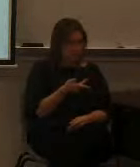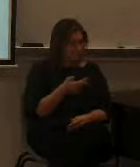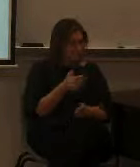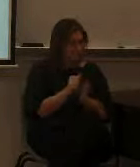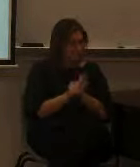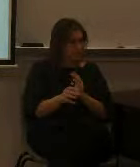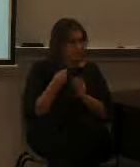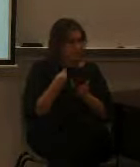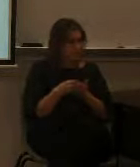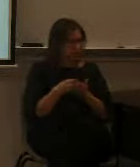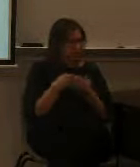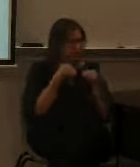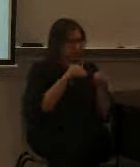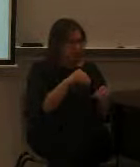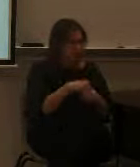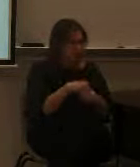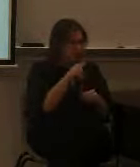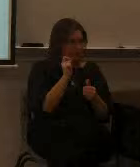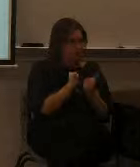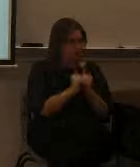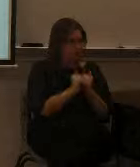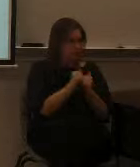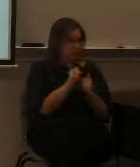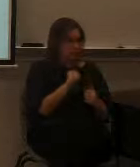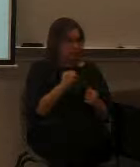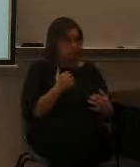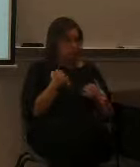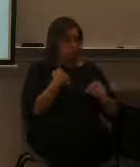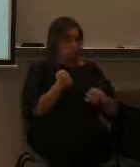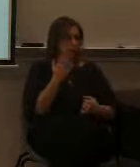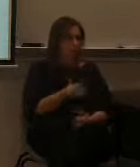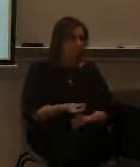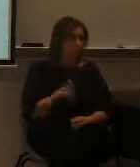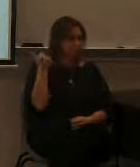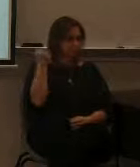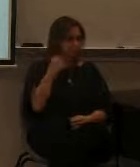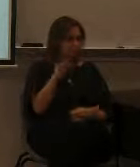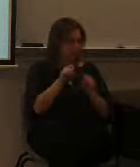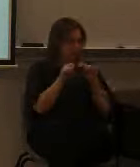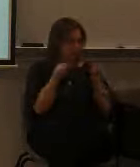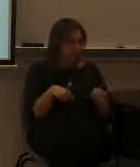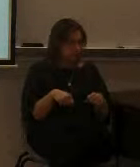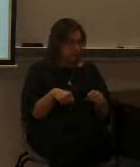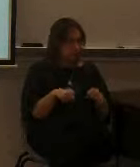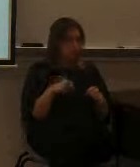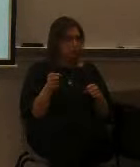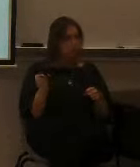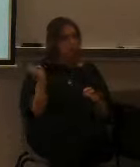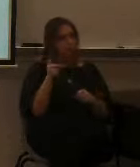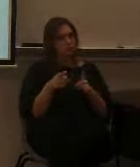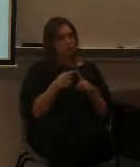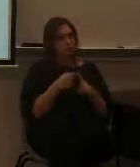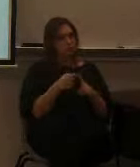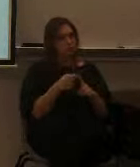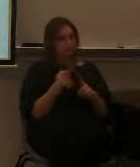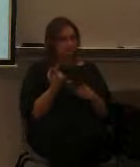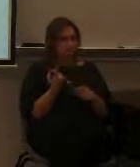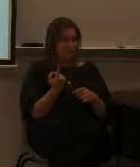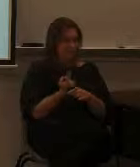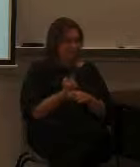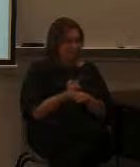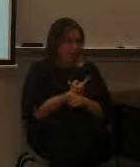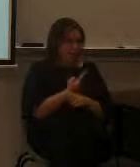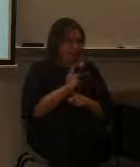of money to put them in, because the competition is so intense, they'll just be knocked right out of the system. So it goes back to practical applications as